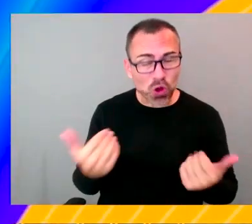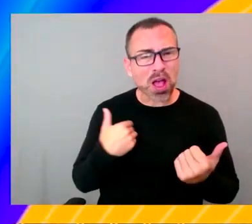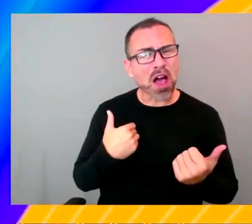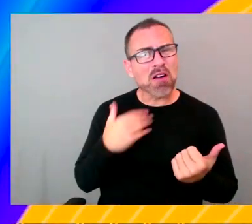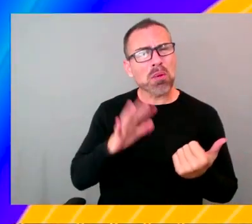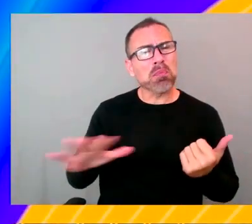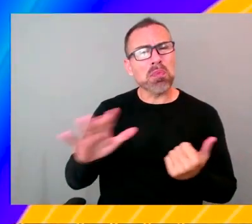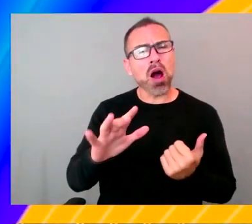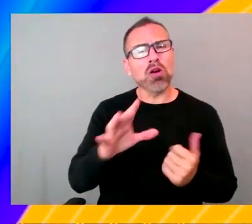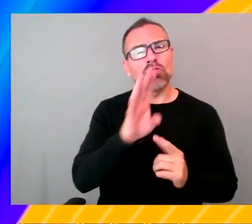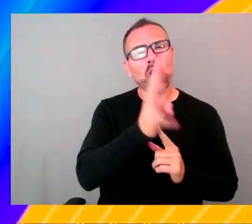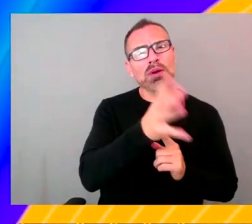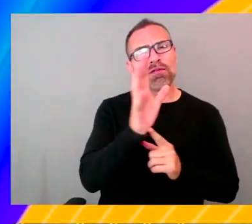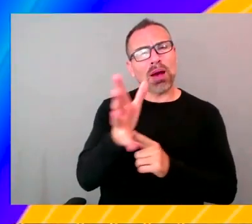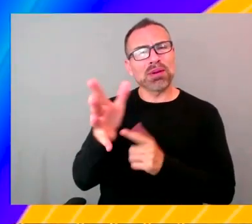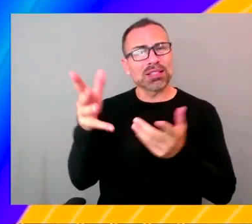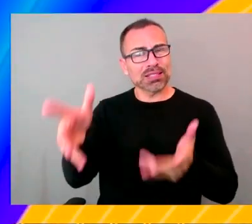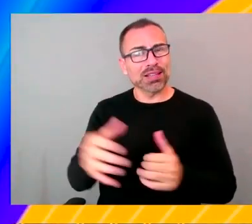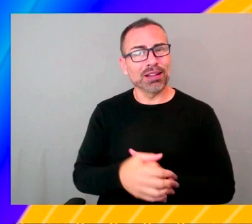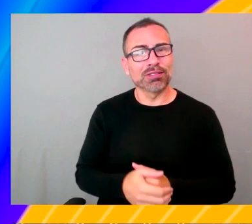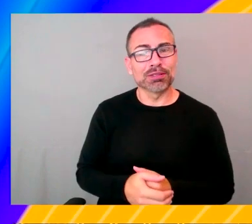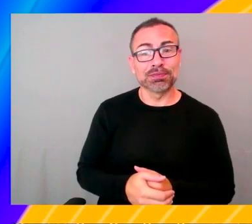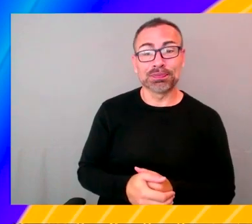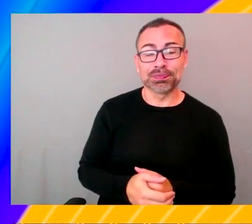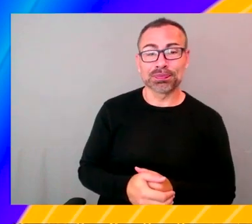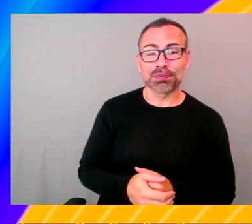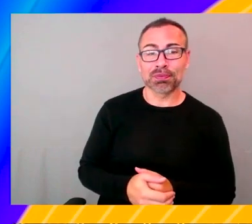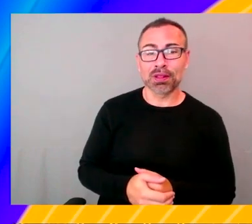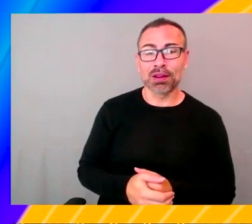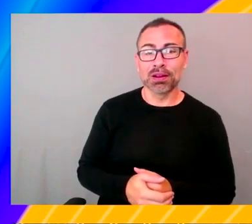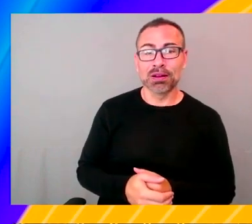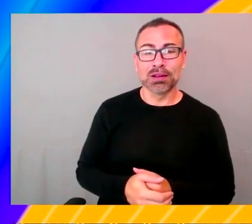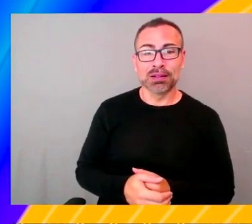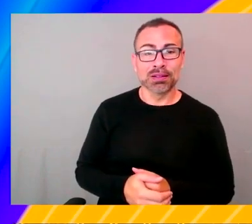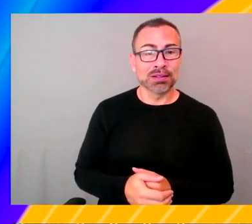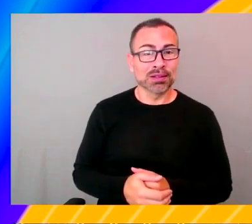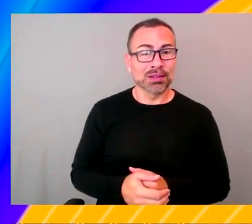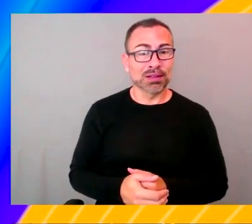see now that our web server, hey, there we go. Now we've got this link,